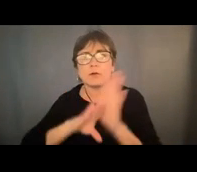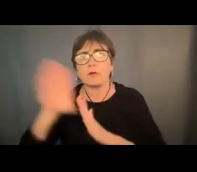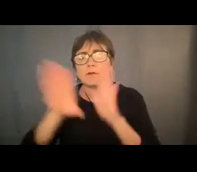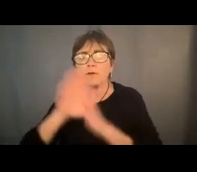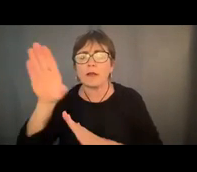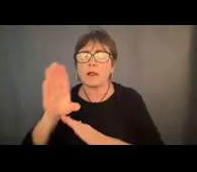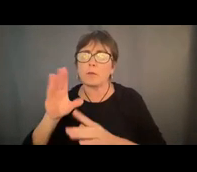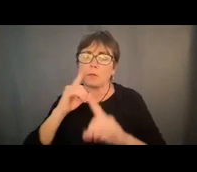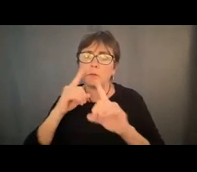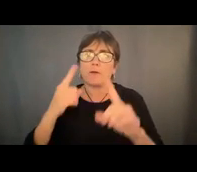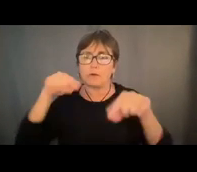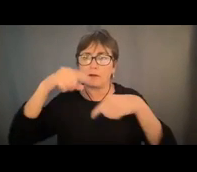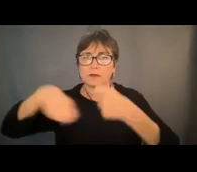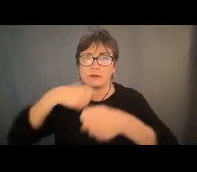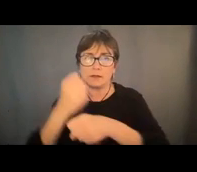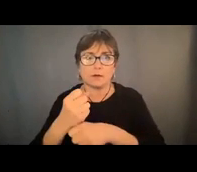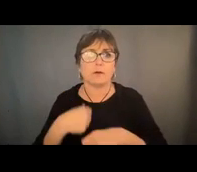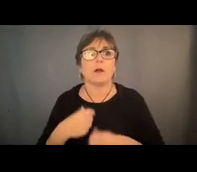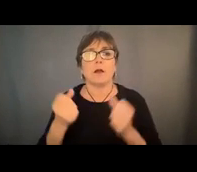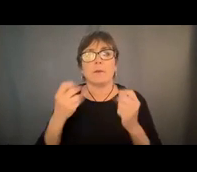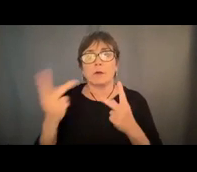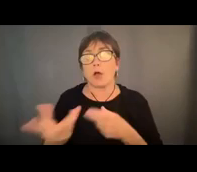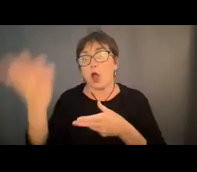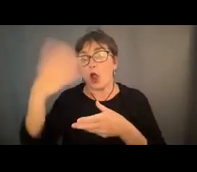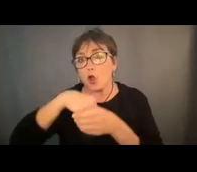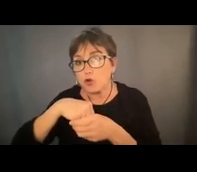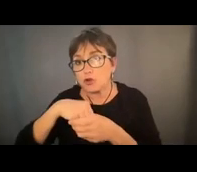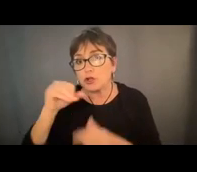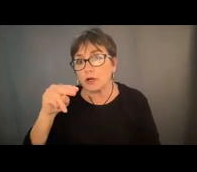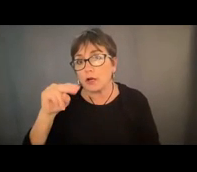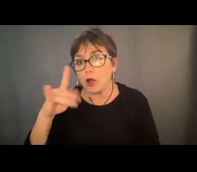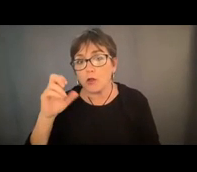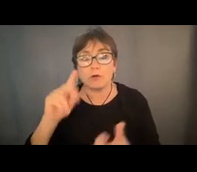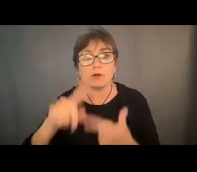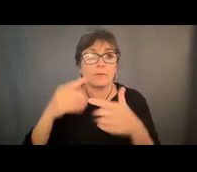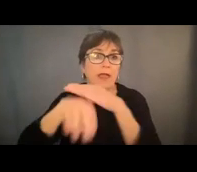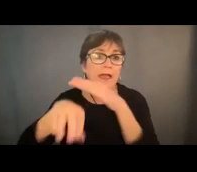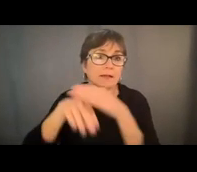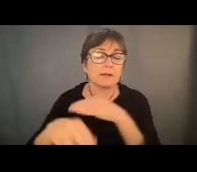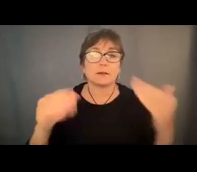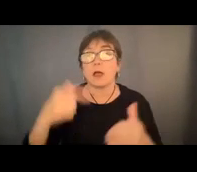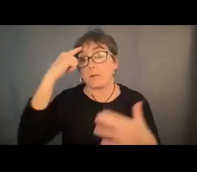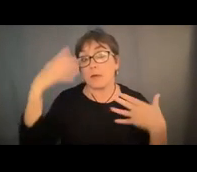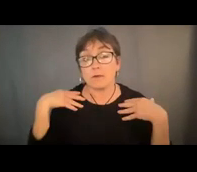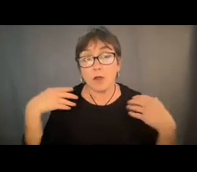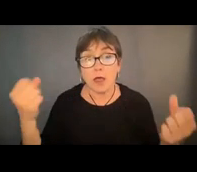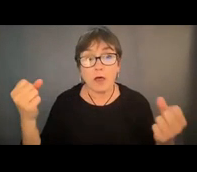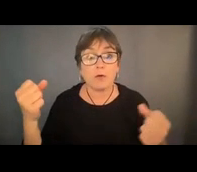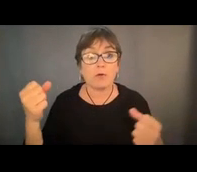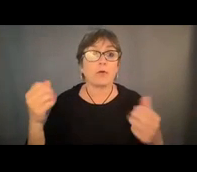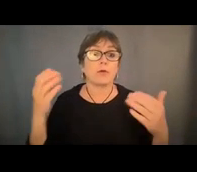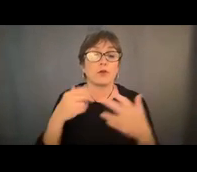you can see, we've done inclusion, access, mental health, COVID and transition, youth and